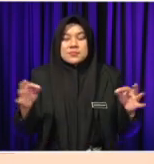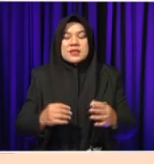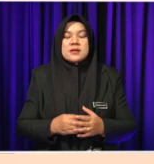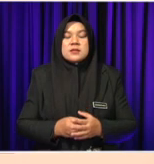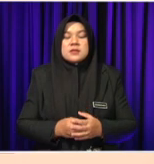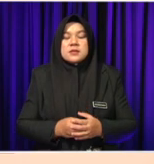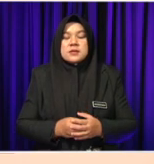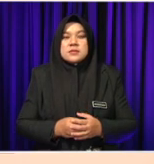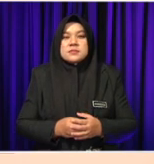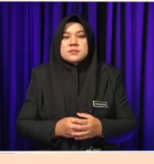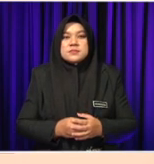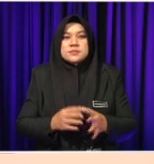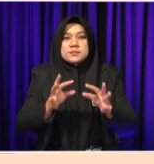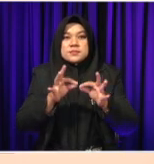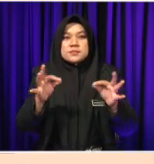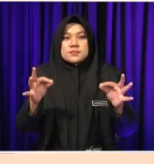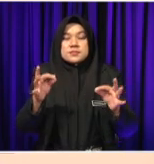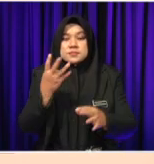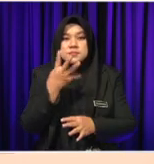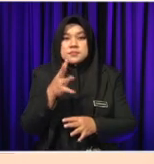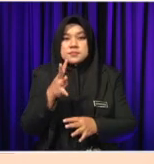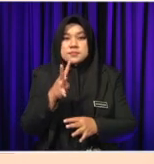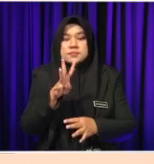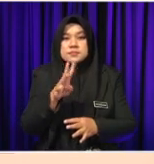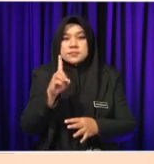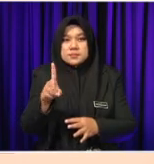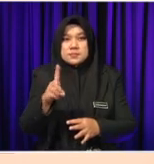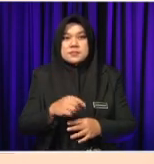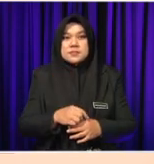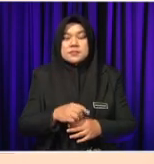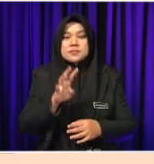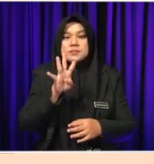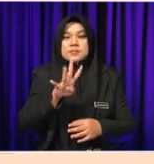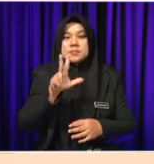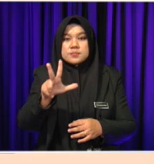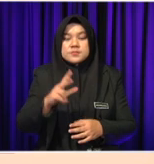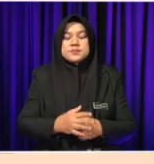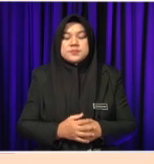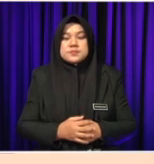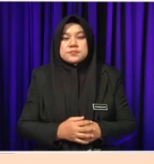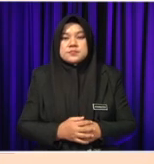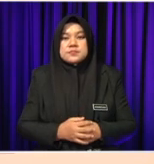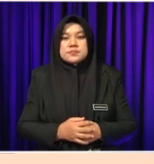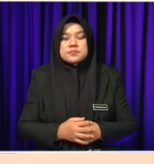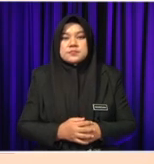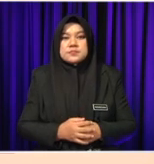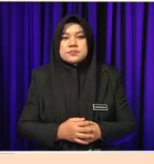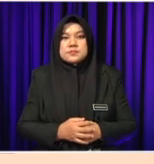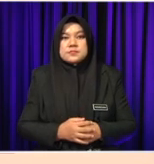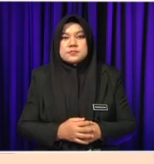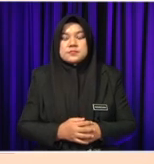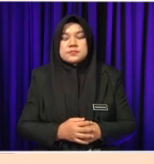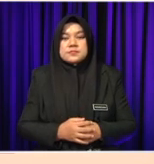words? Line 41 and line 43. Oh, you have two lines there, all right? What are those?